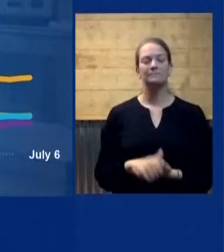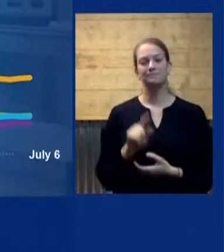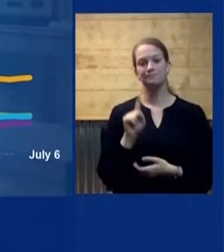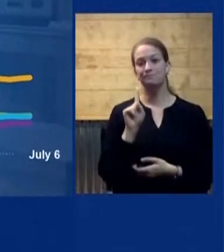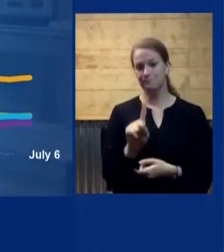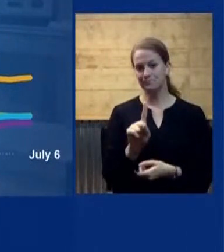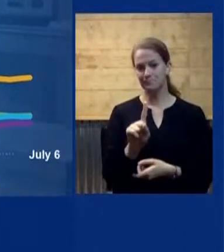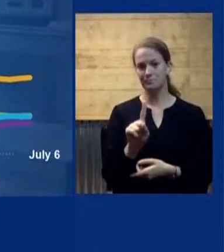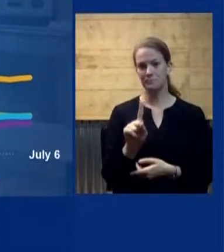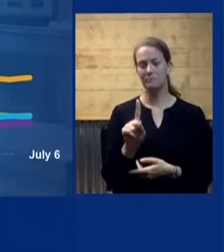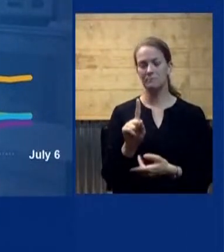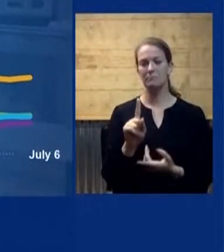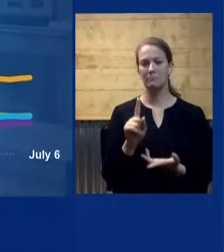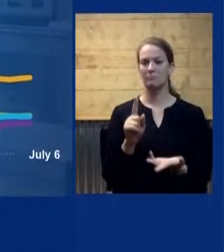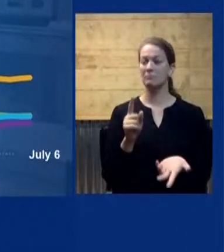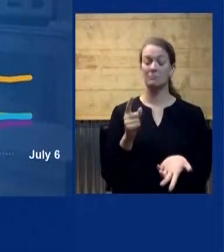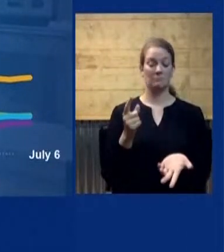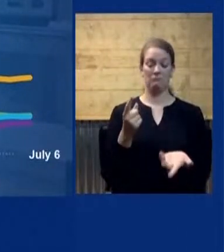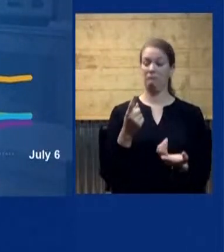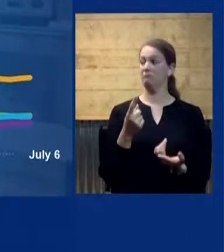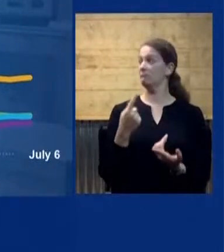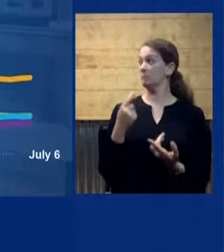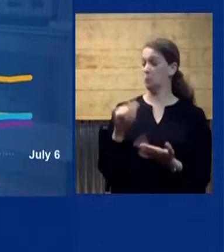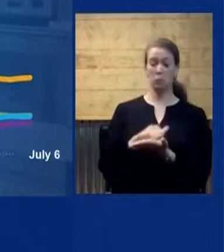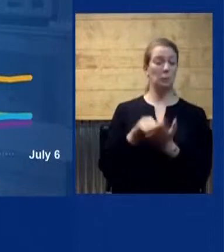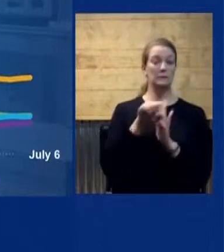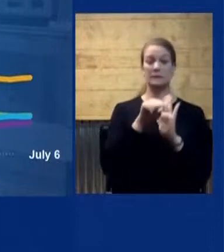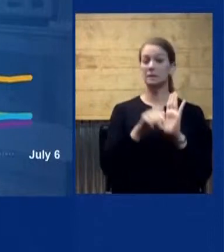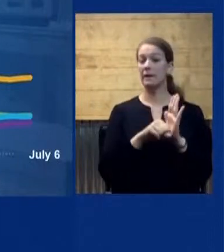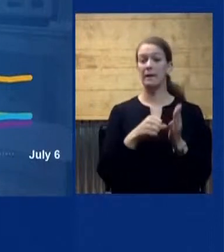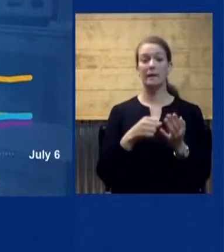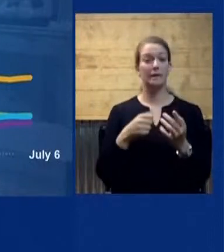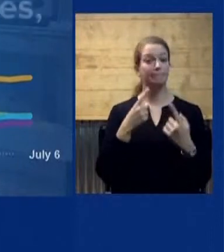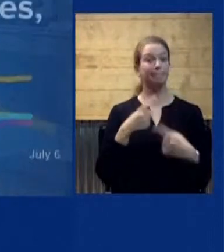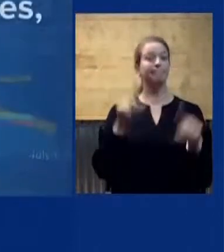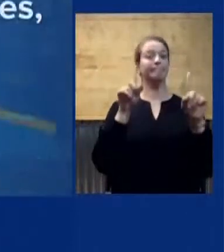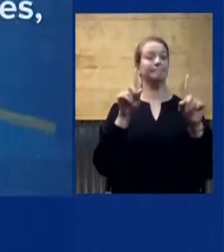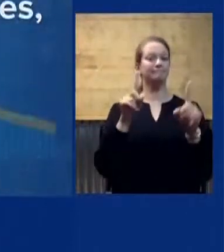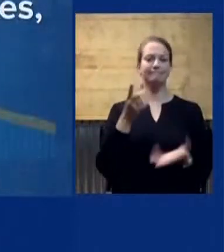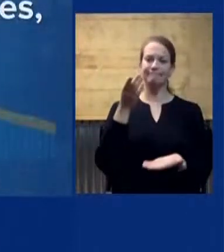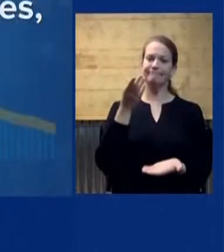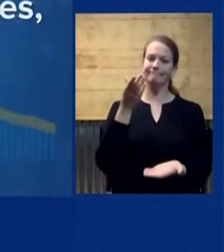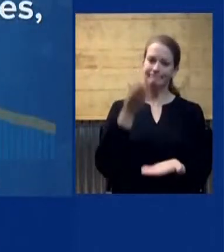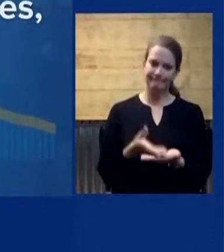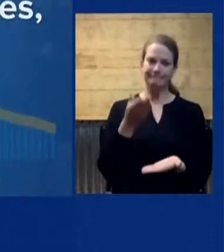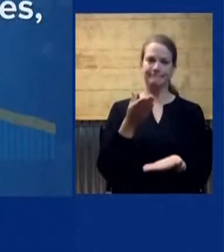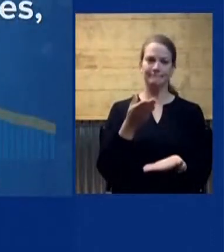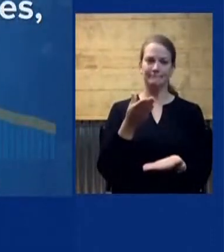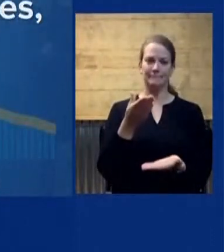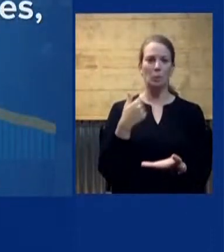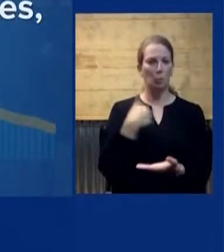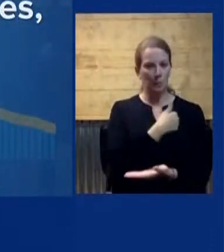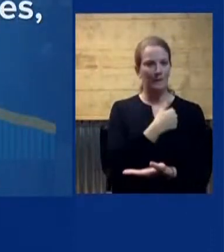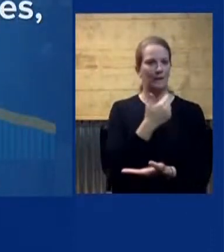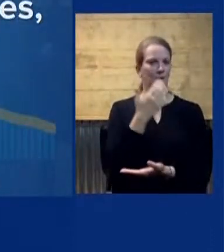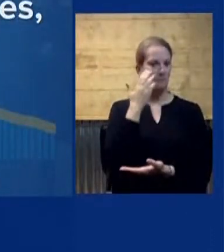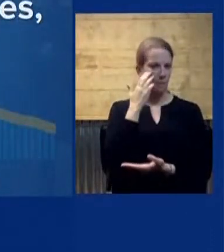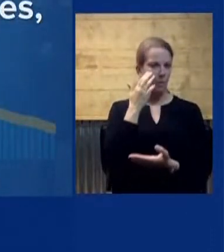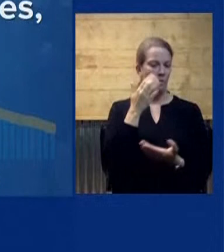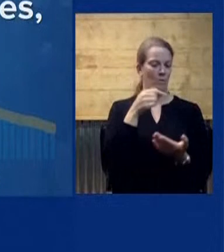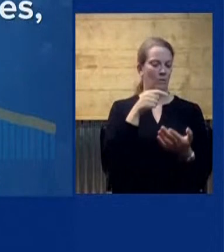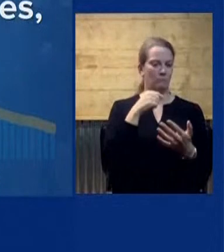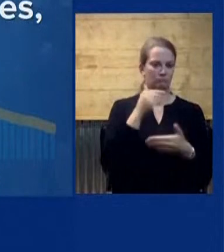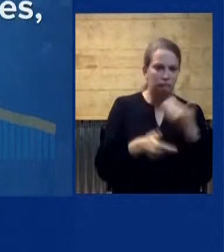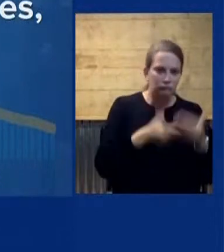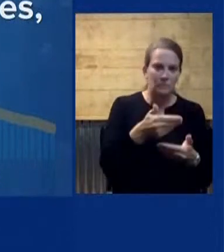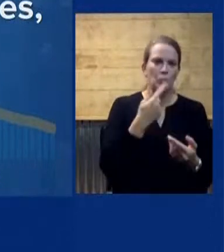we've shown what you can do. And that is proof positive of what works. And we're continuing to